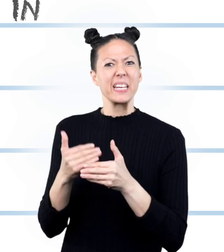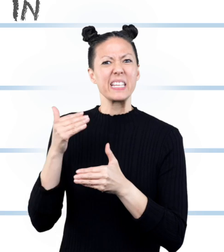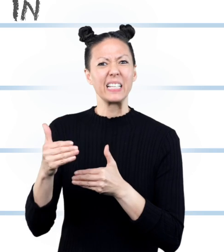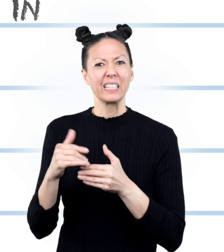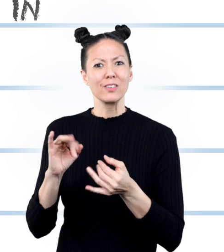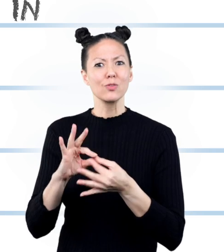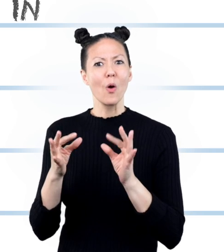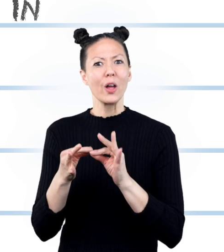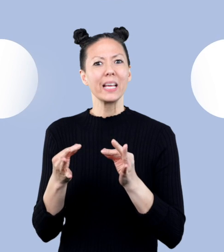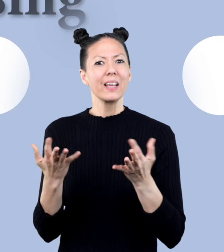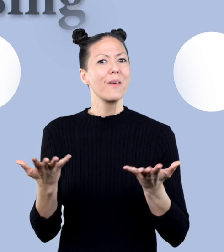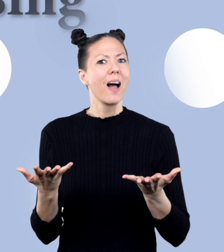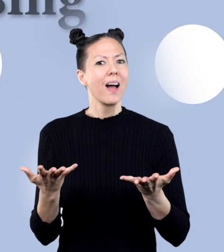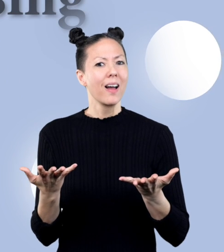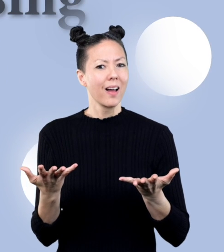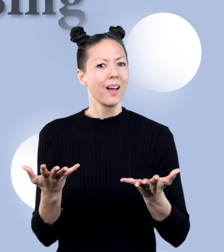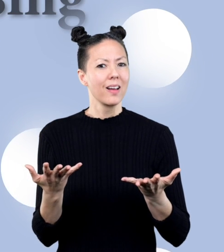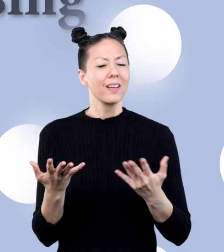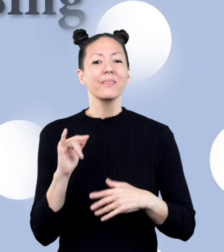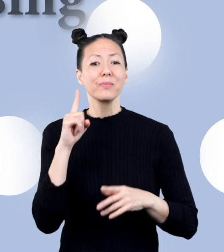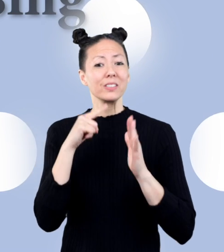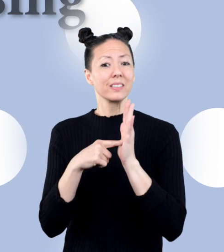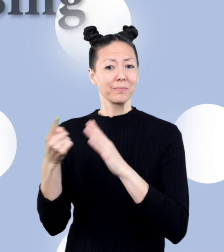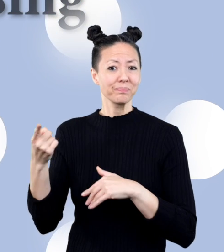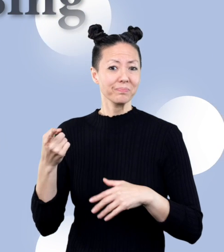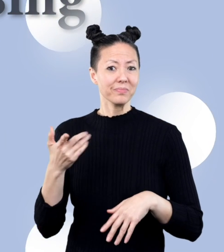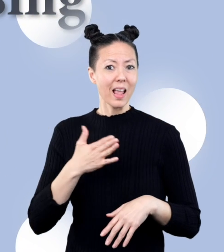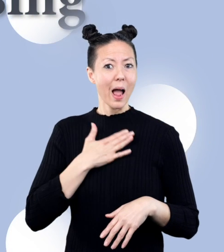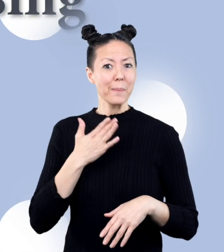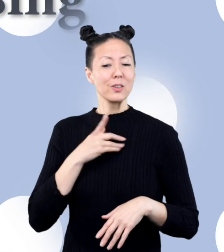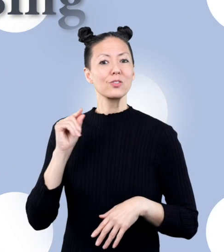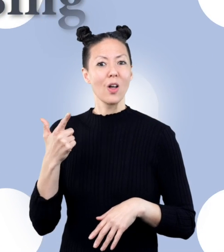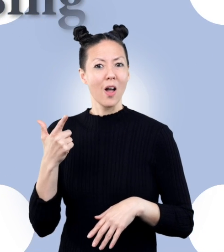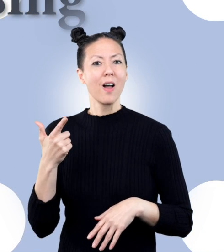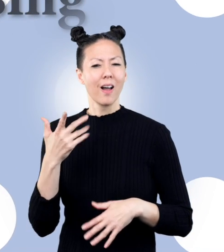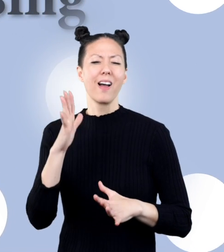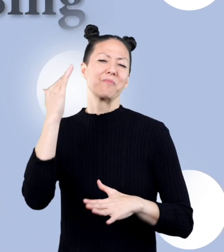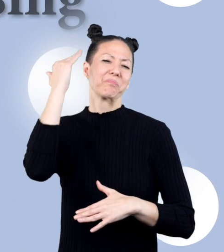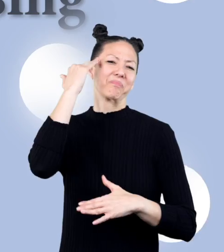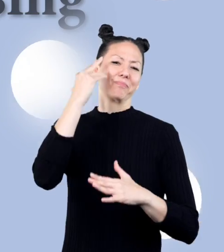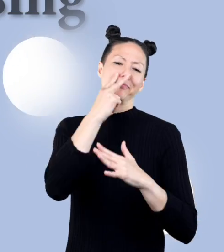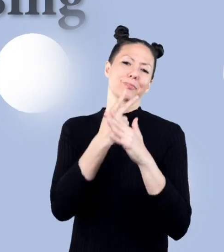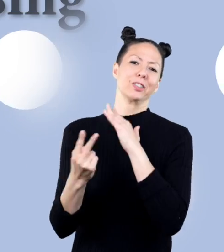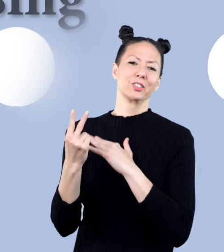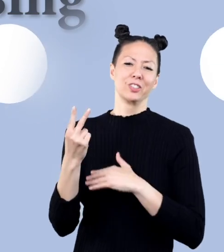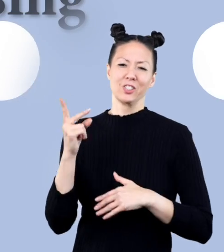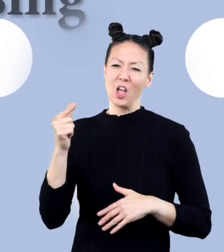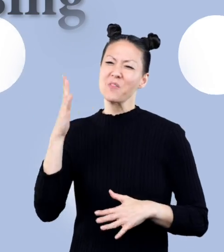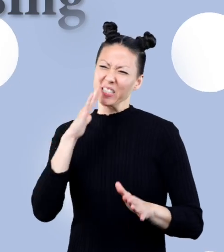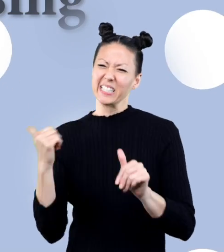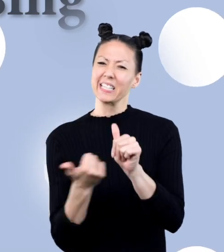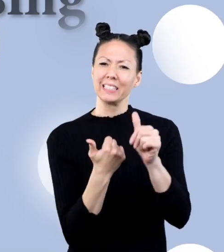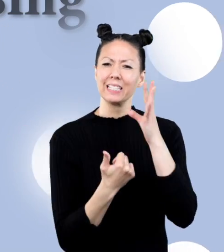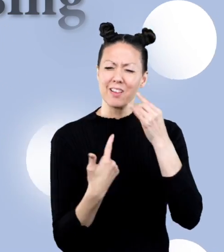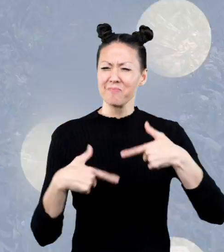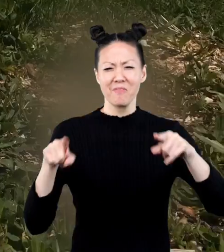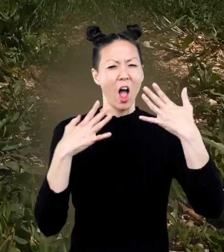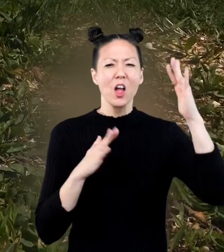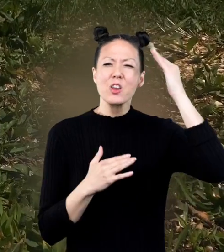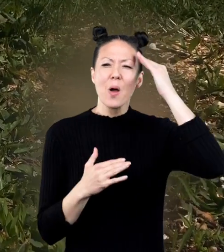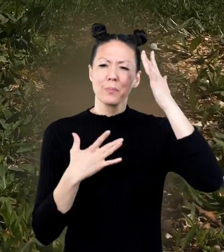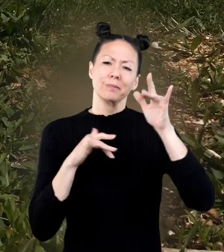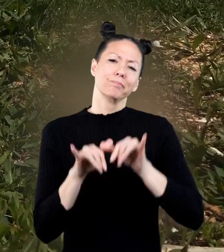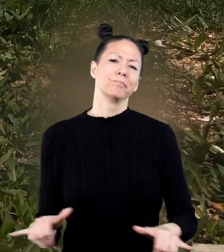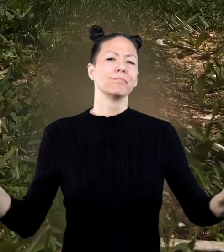a story. In the sentence about the happy dog, you might predict that the dog is going to chase the cat. You